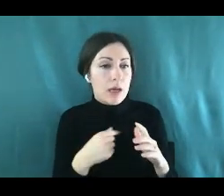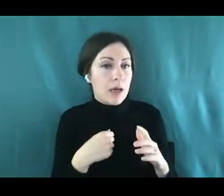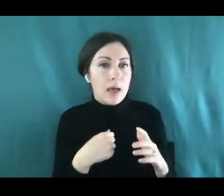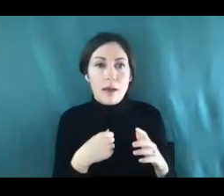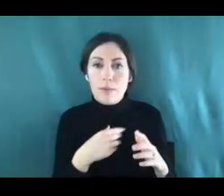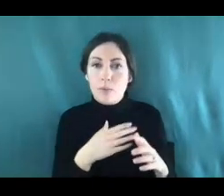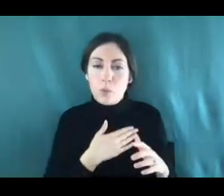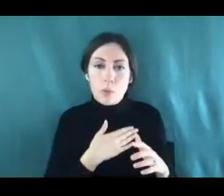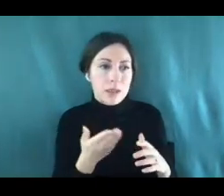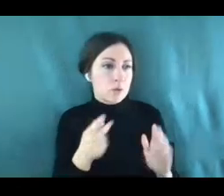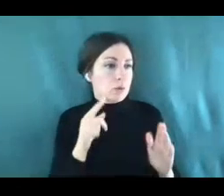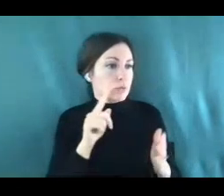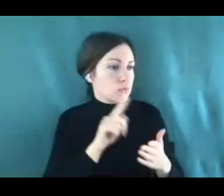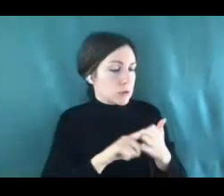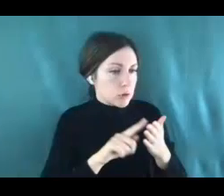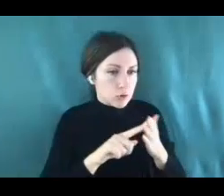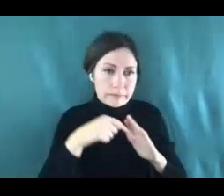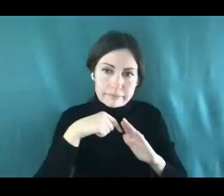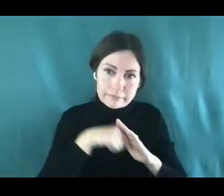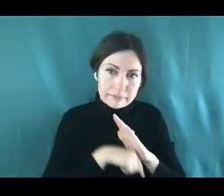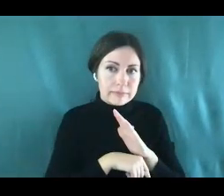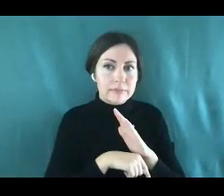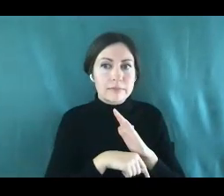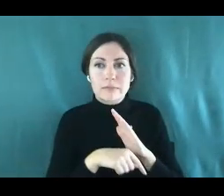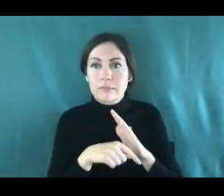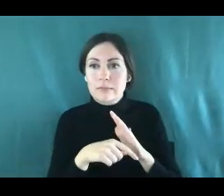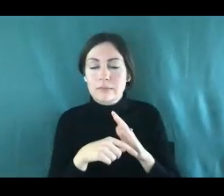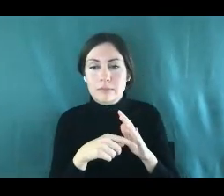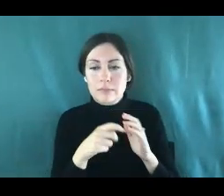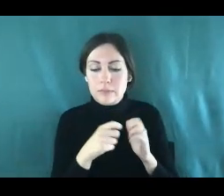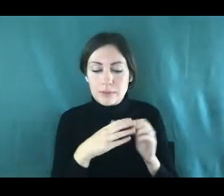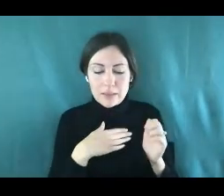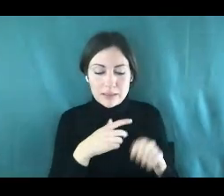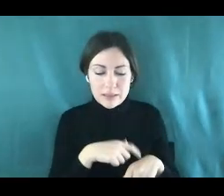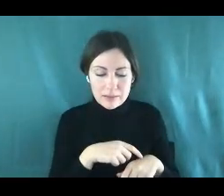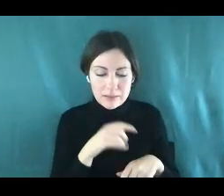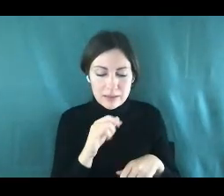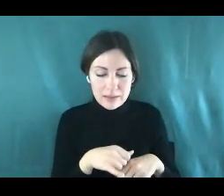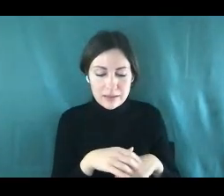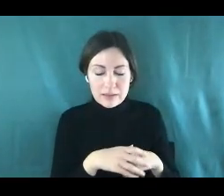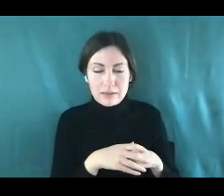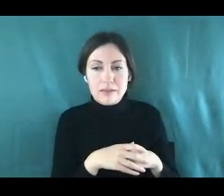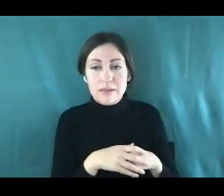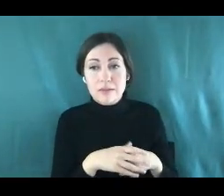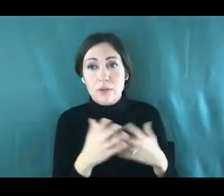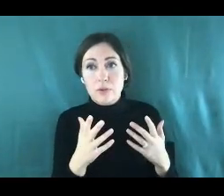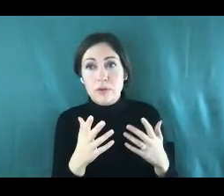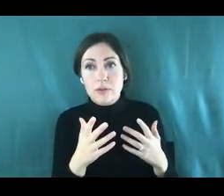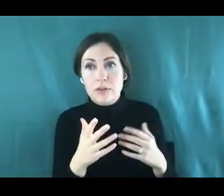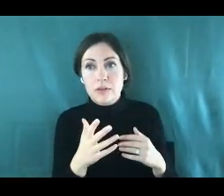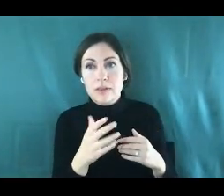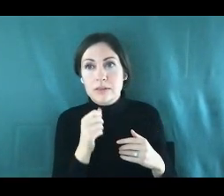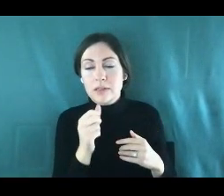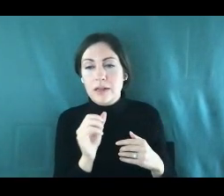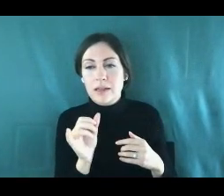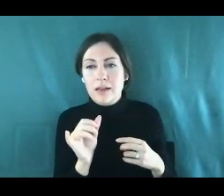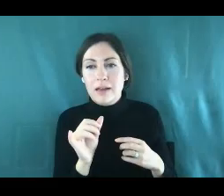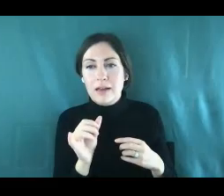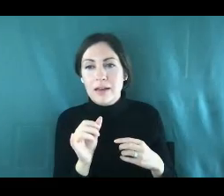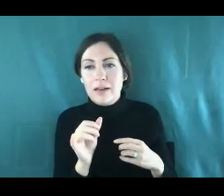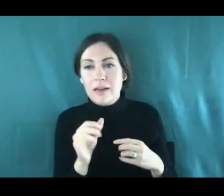that area and just focus my area and time into that specific. So it's not like